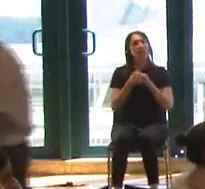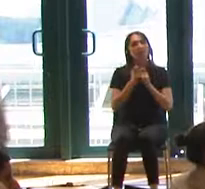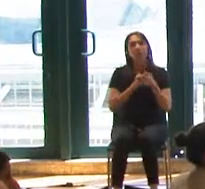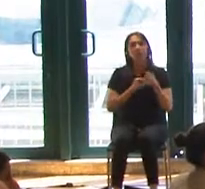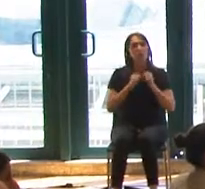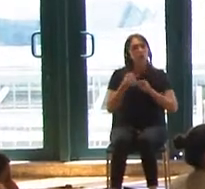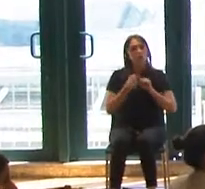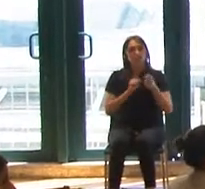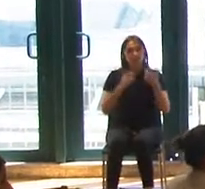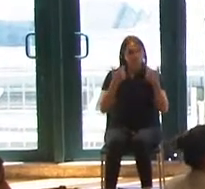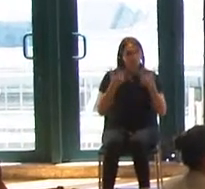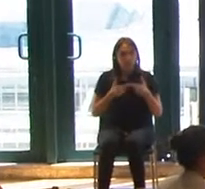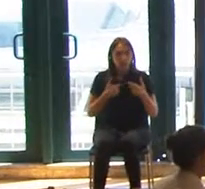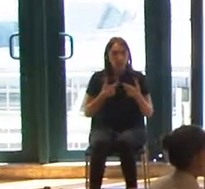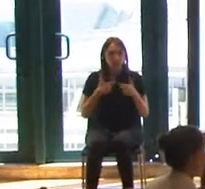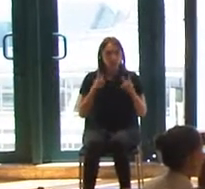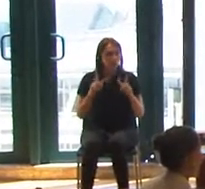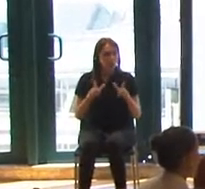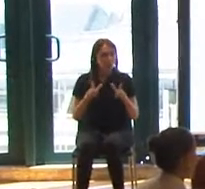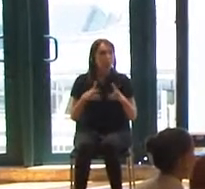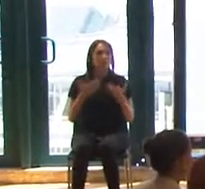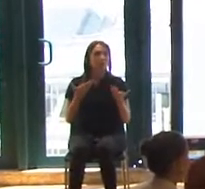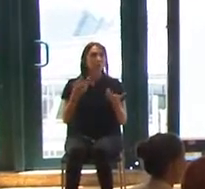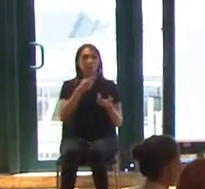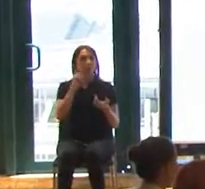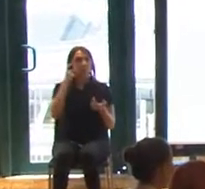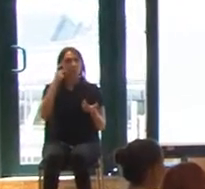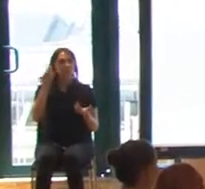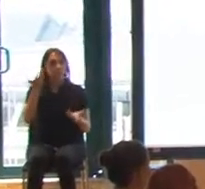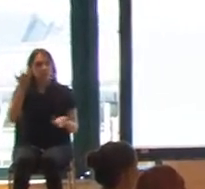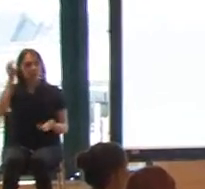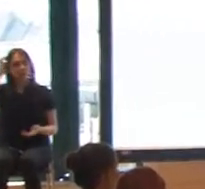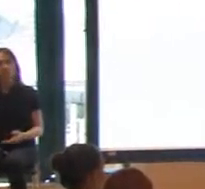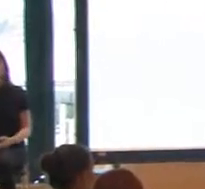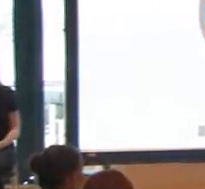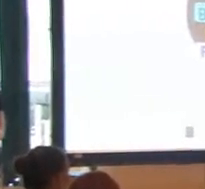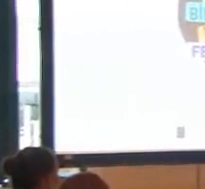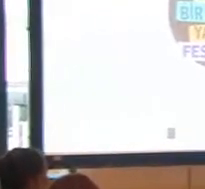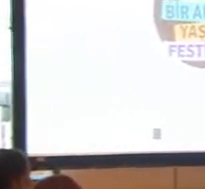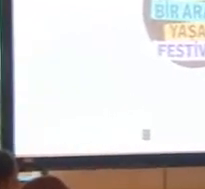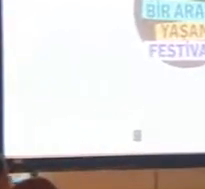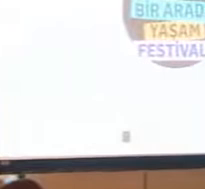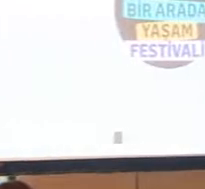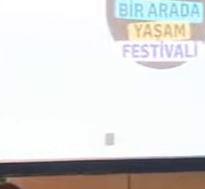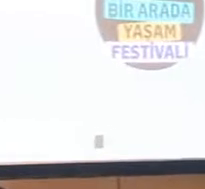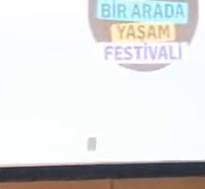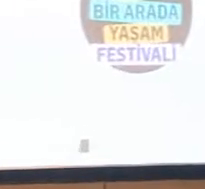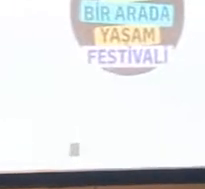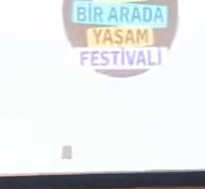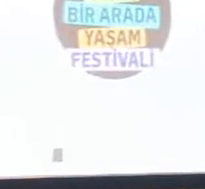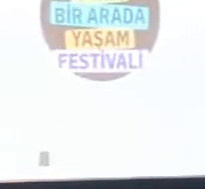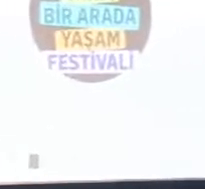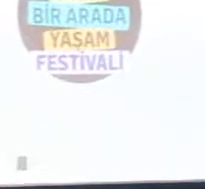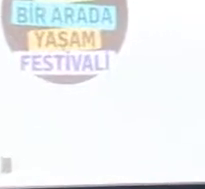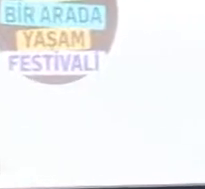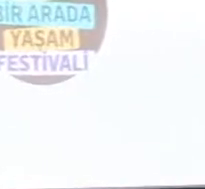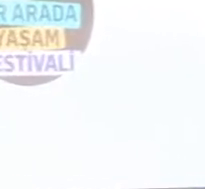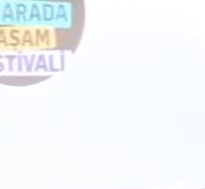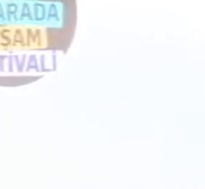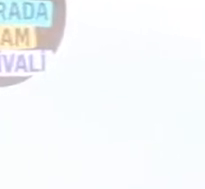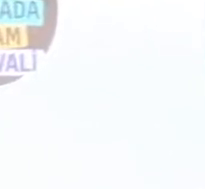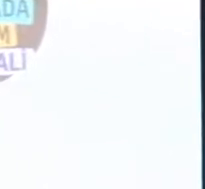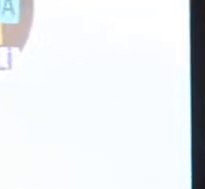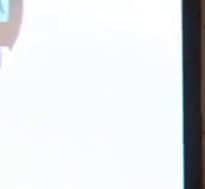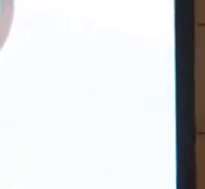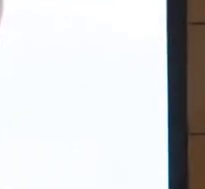question it's such an important question and we can't yeah talk enough about that so i mean it basically ties into what we